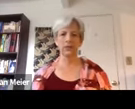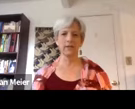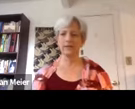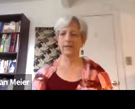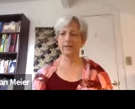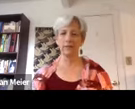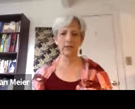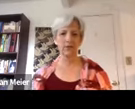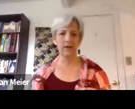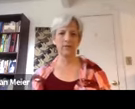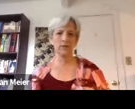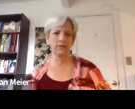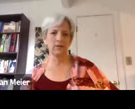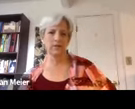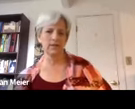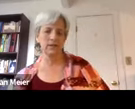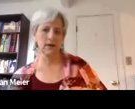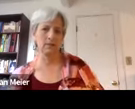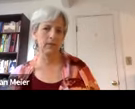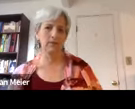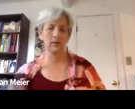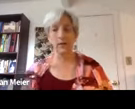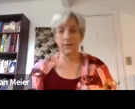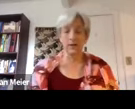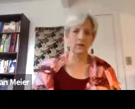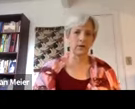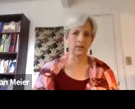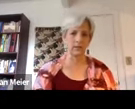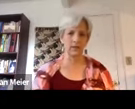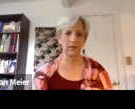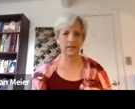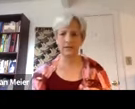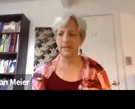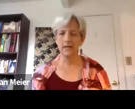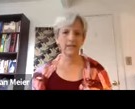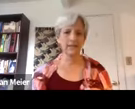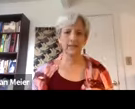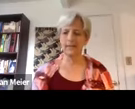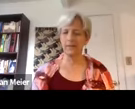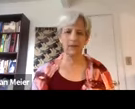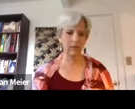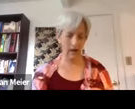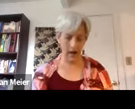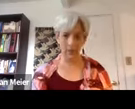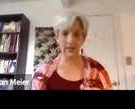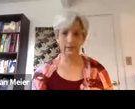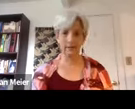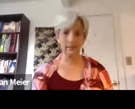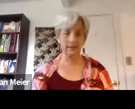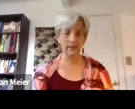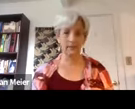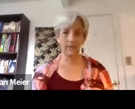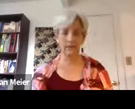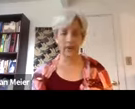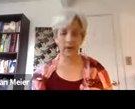neutral objective data might persuade folks that there was a serious problem if it confirmed our experiences. This is the team that I put together,